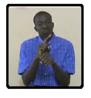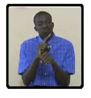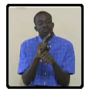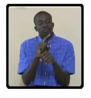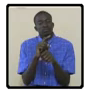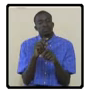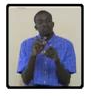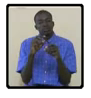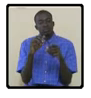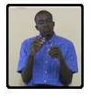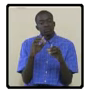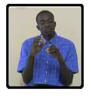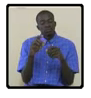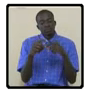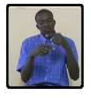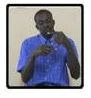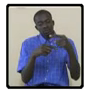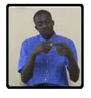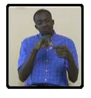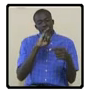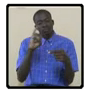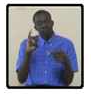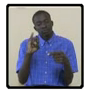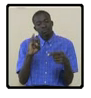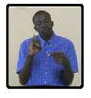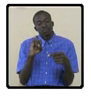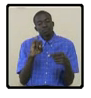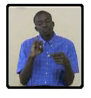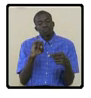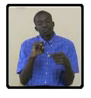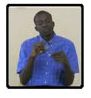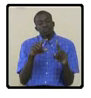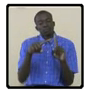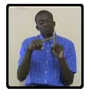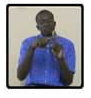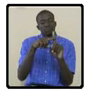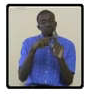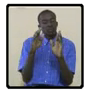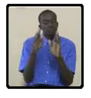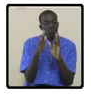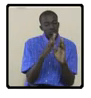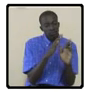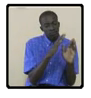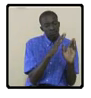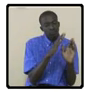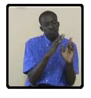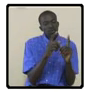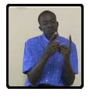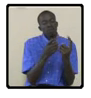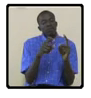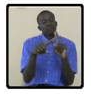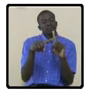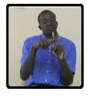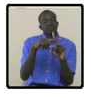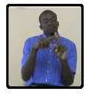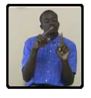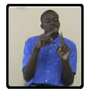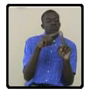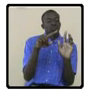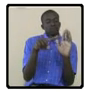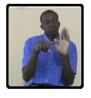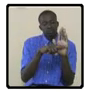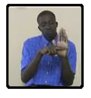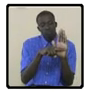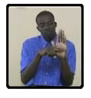with the conventional current direction, positive particles flow in the conductor from a positive to